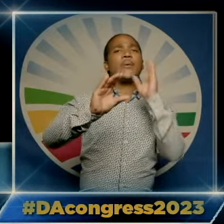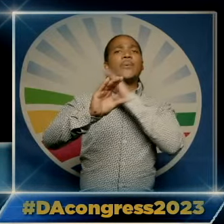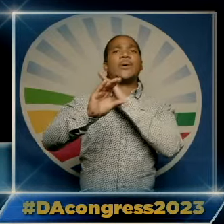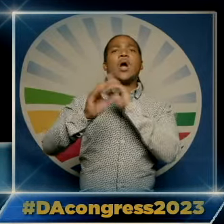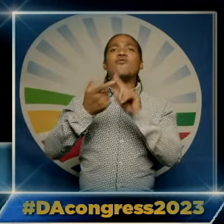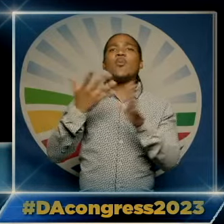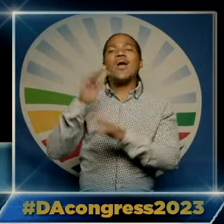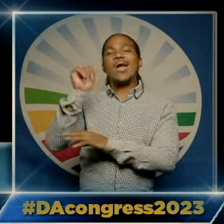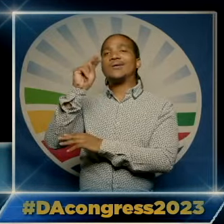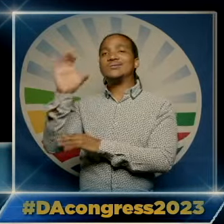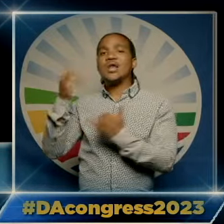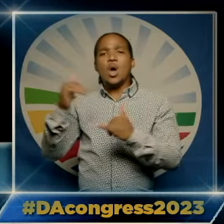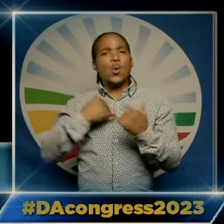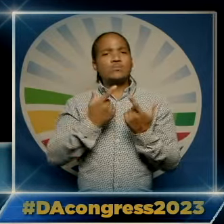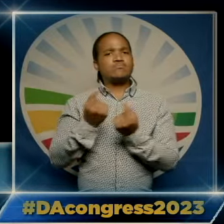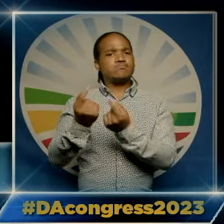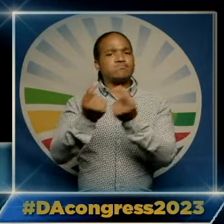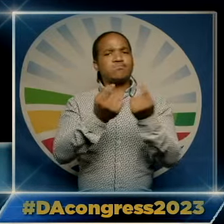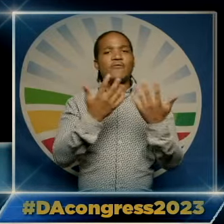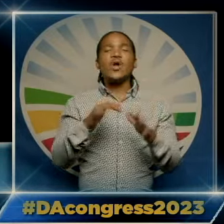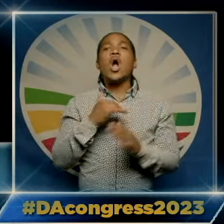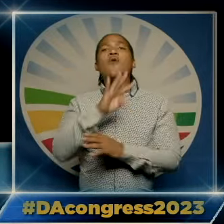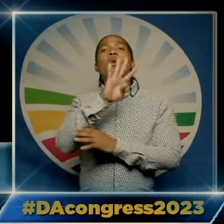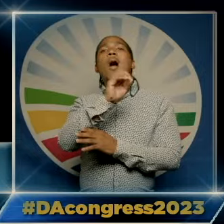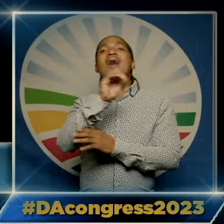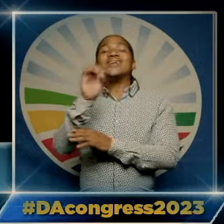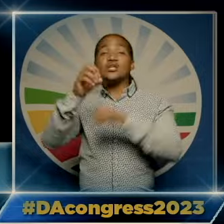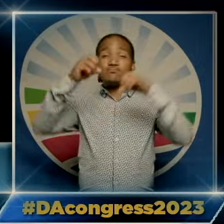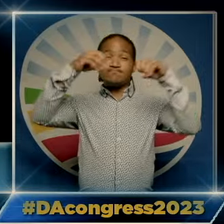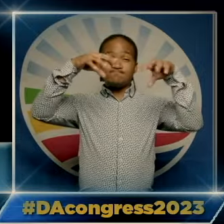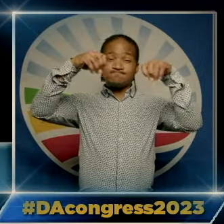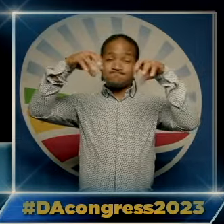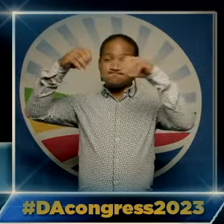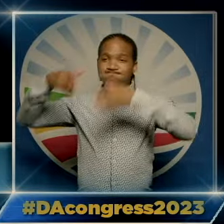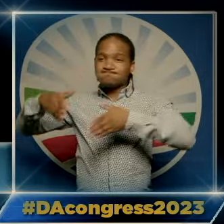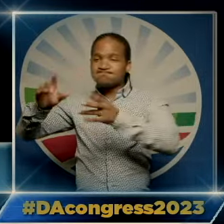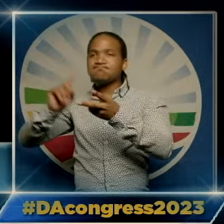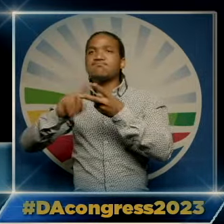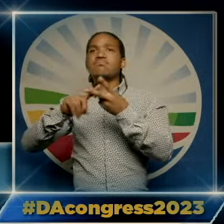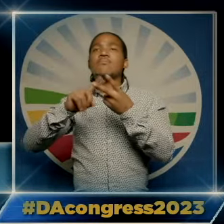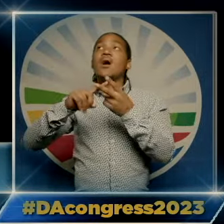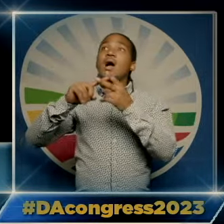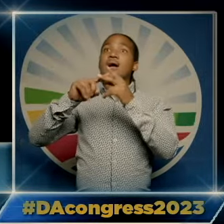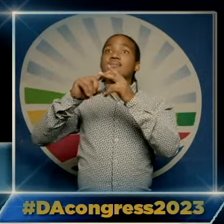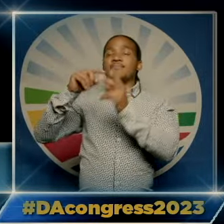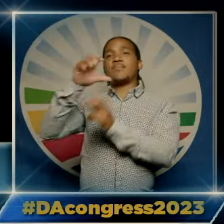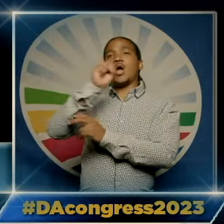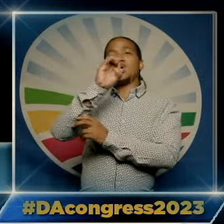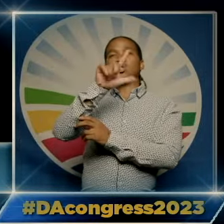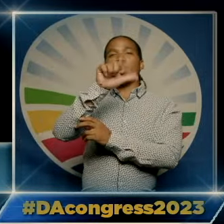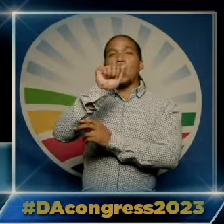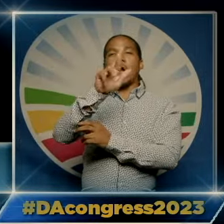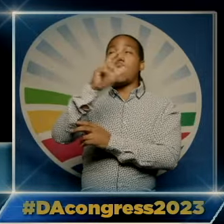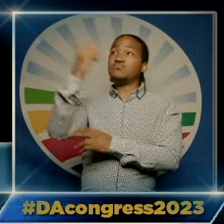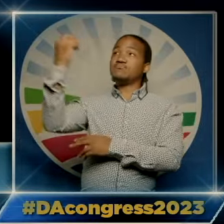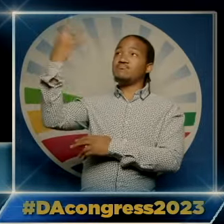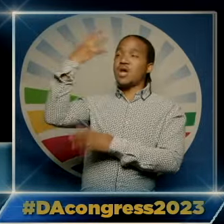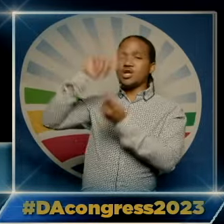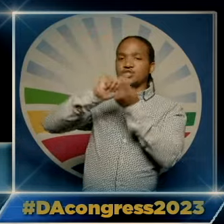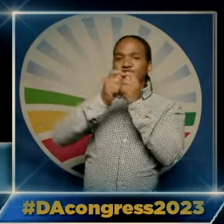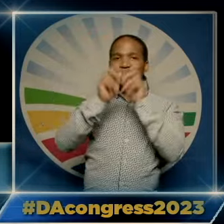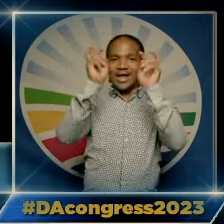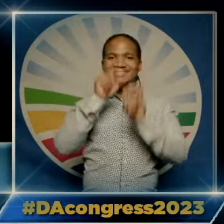ANC. We've installed 400 LED streetlights, installed solar lighting in informal settlements, increased waste collection to rural